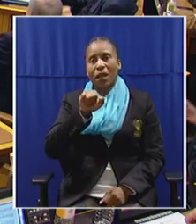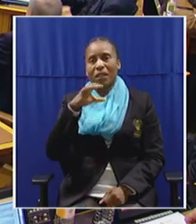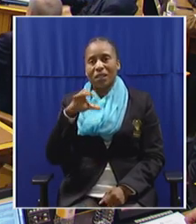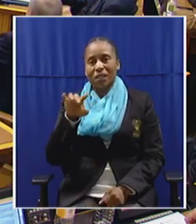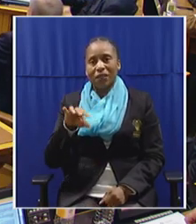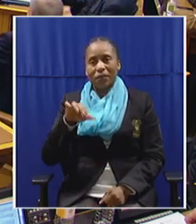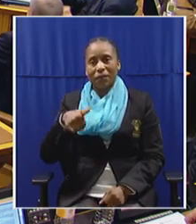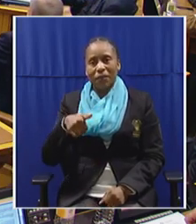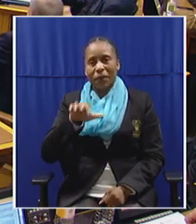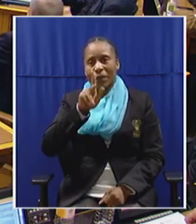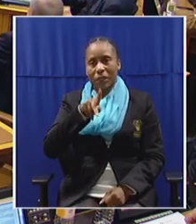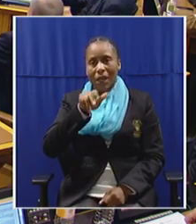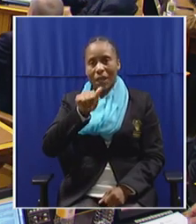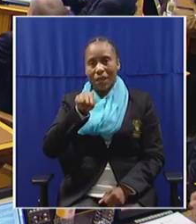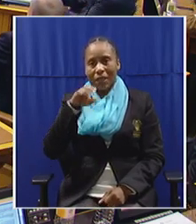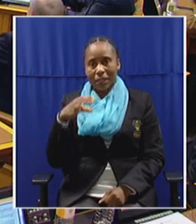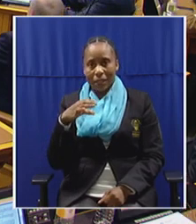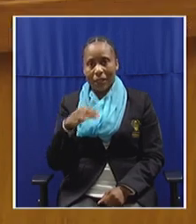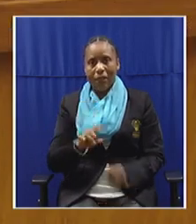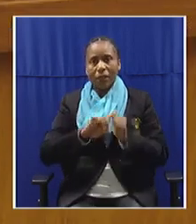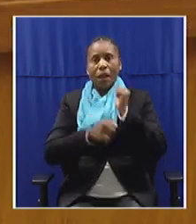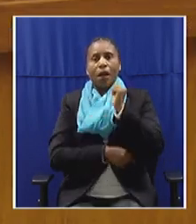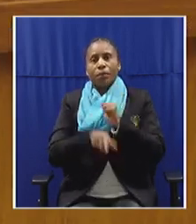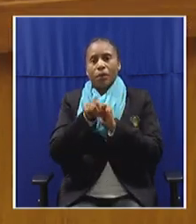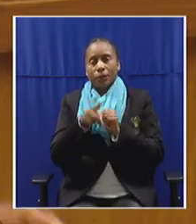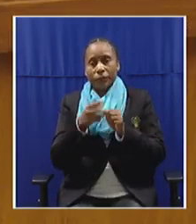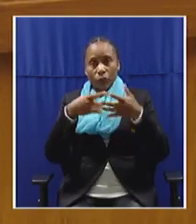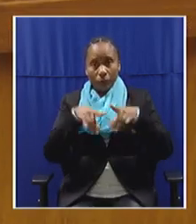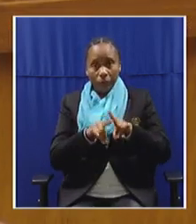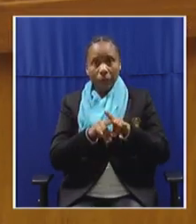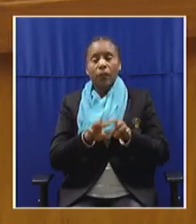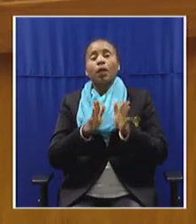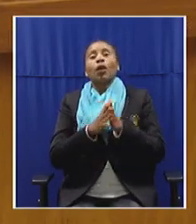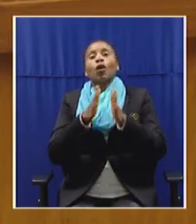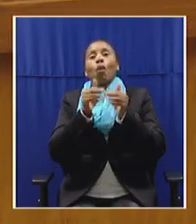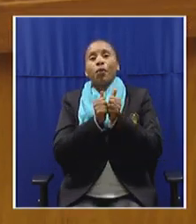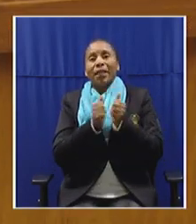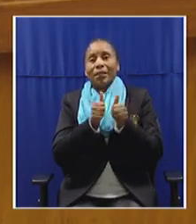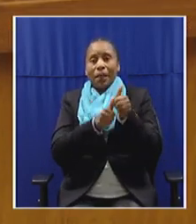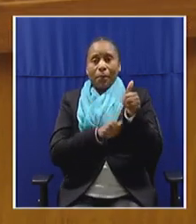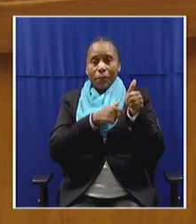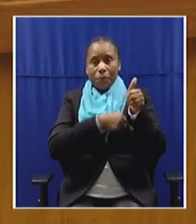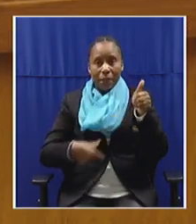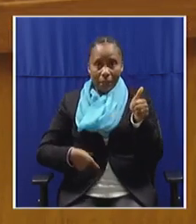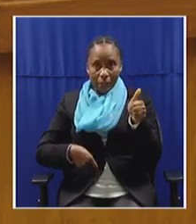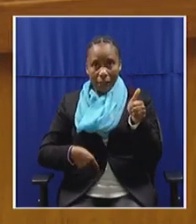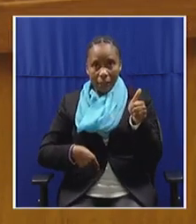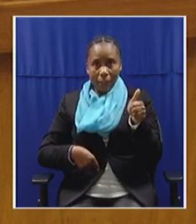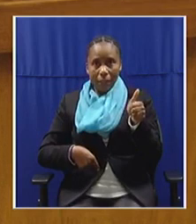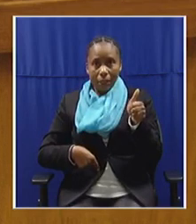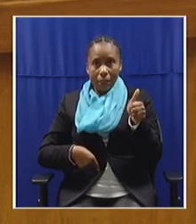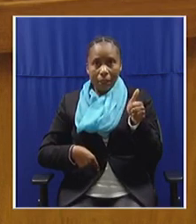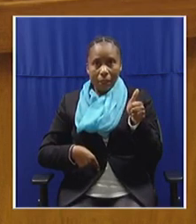Comrade House Chairperson, Comrade Deputy President, the original sin